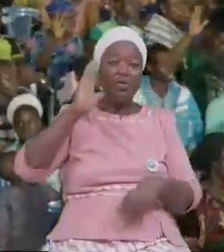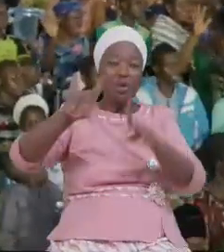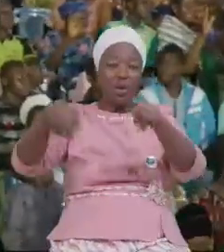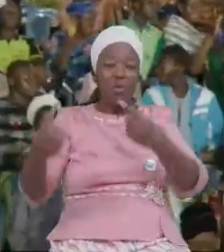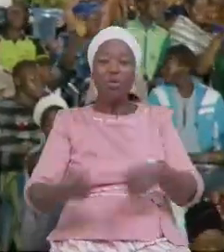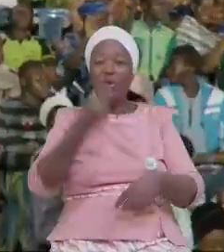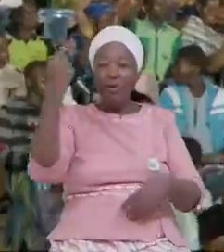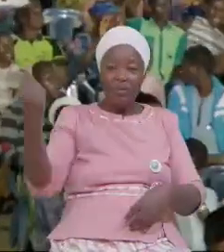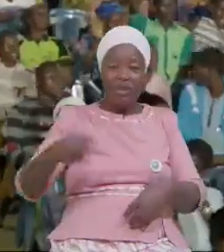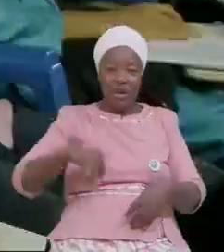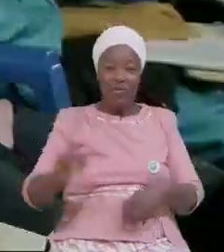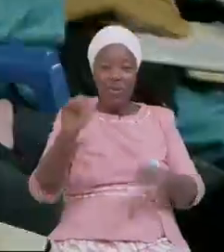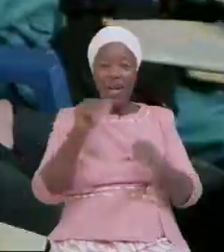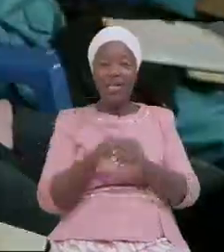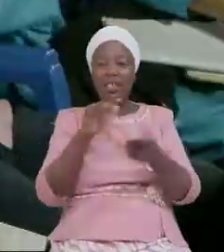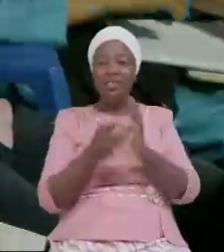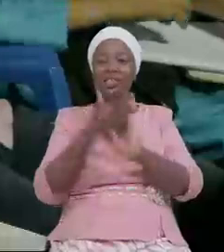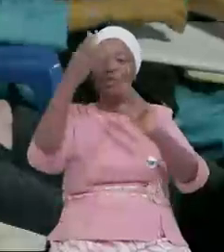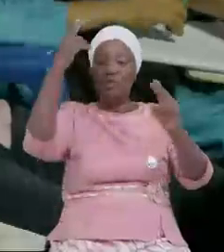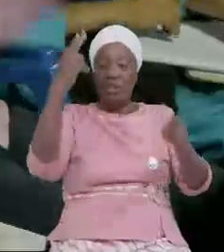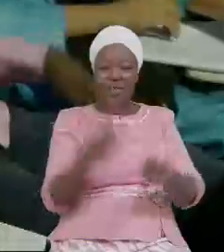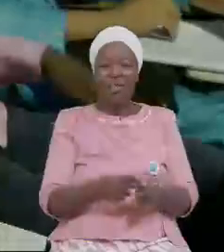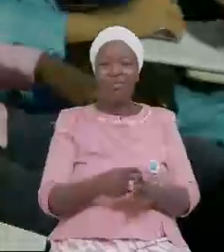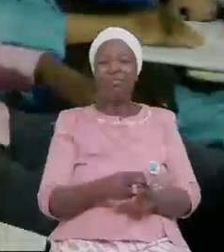in Jesus' name.